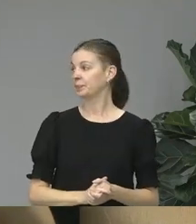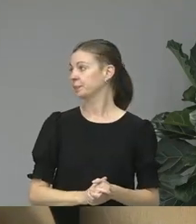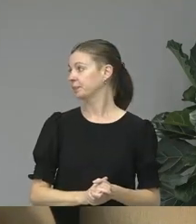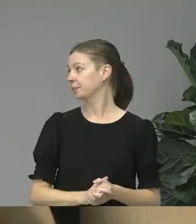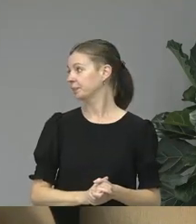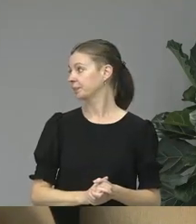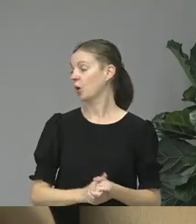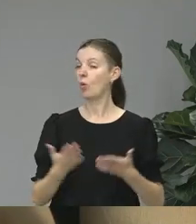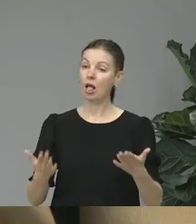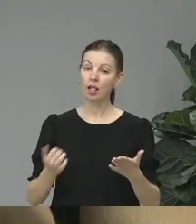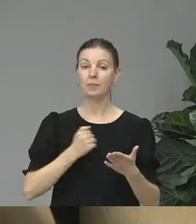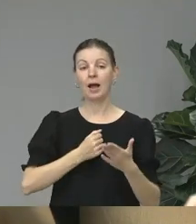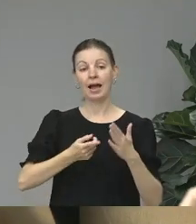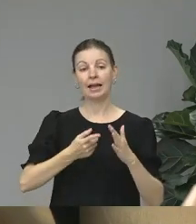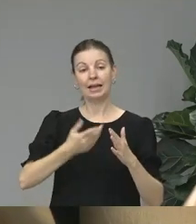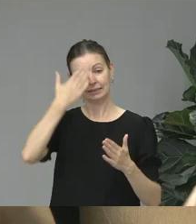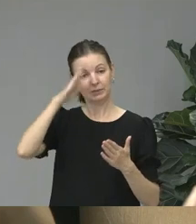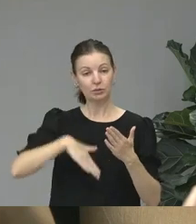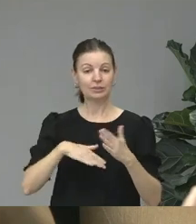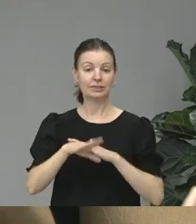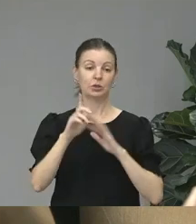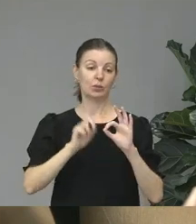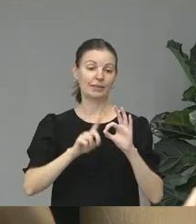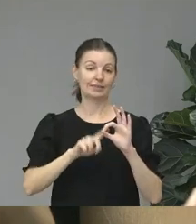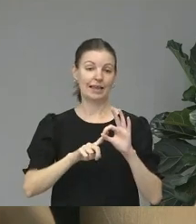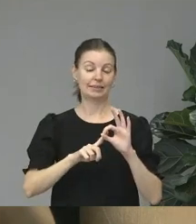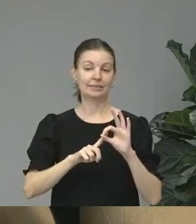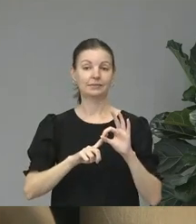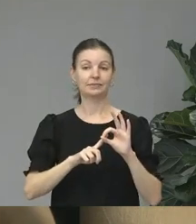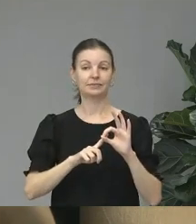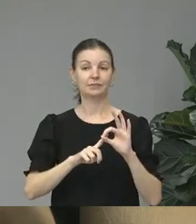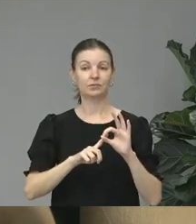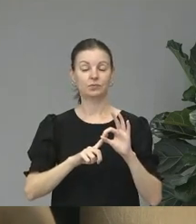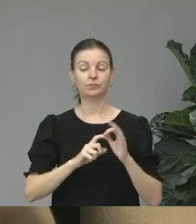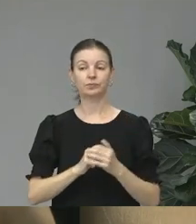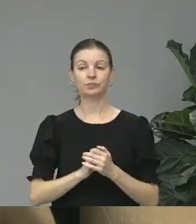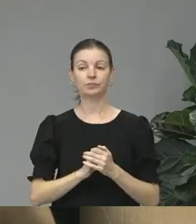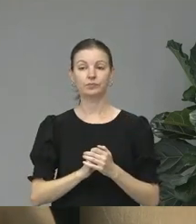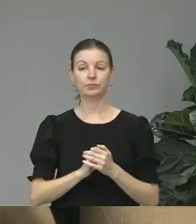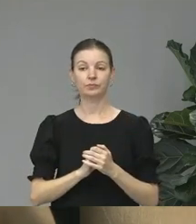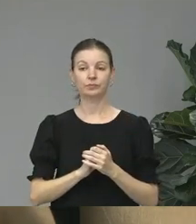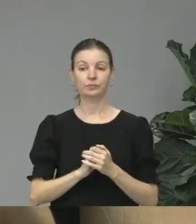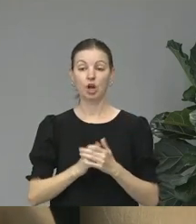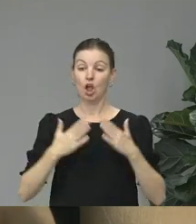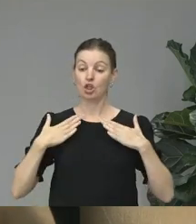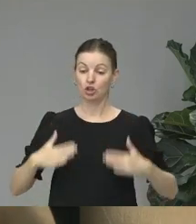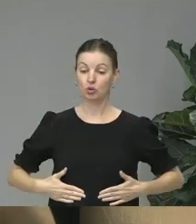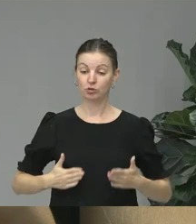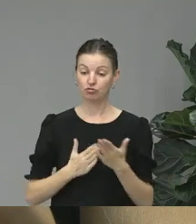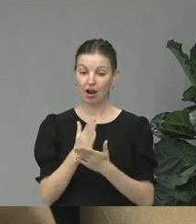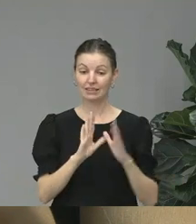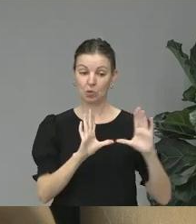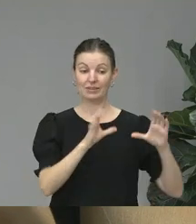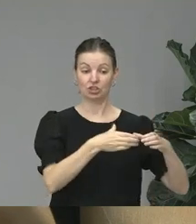on the Queensland experience, when you look at the reports that have come out of the Human Rights Commission in Queensland, you will